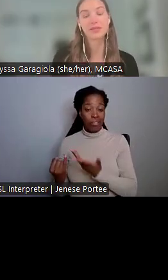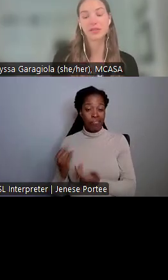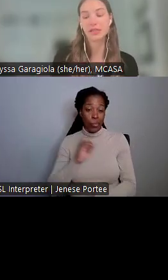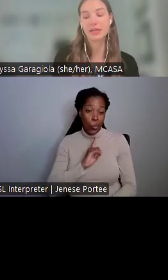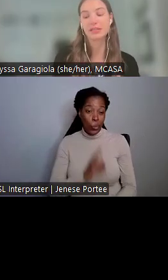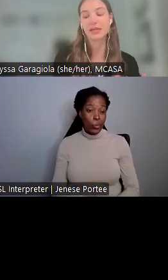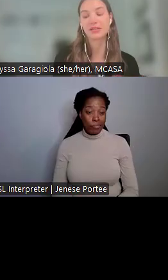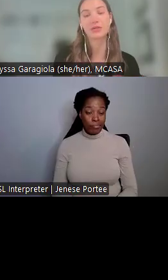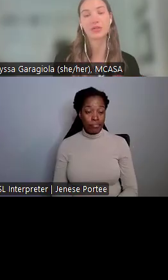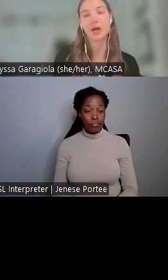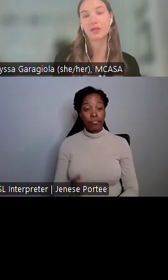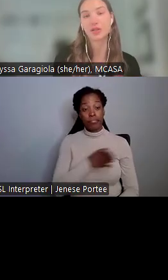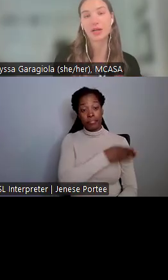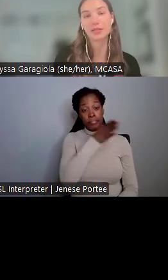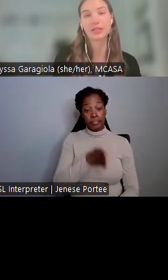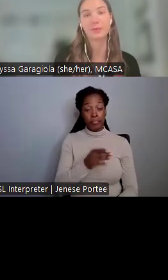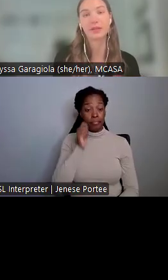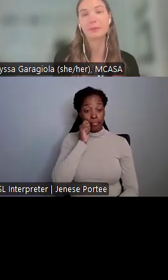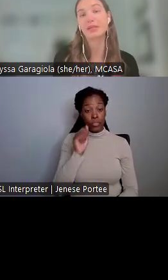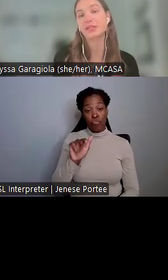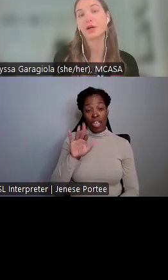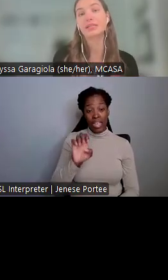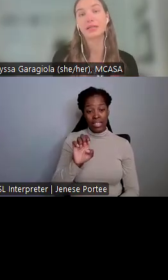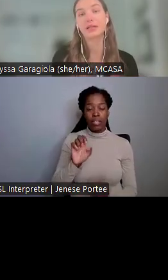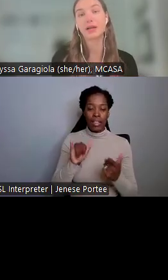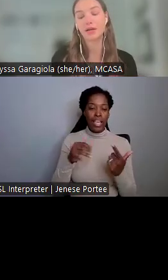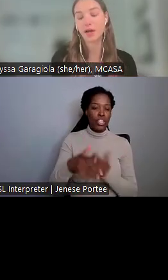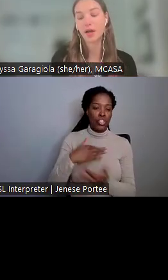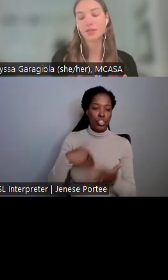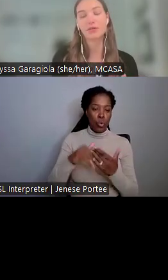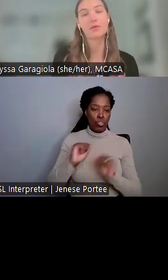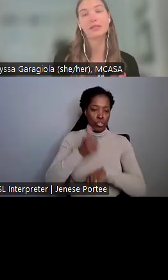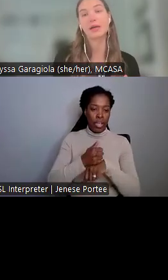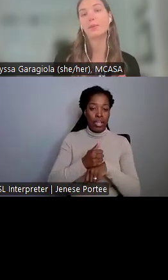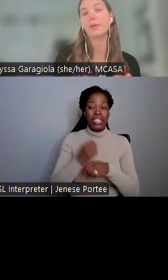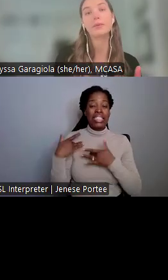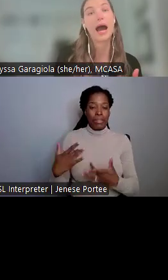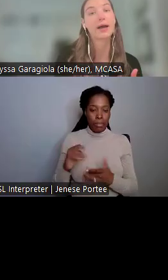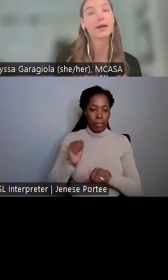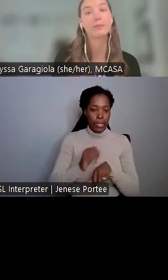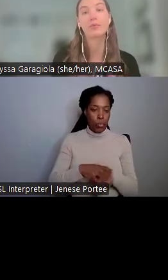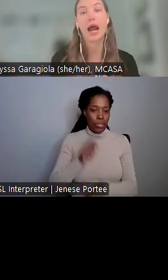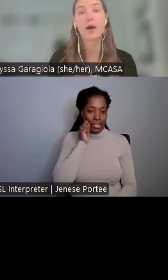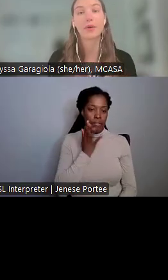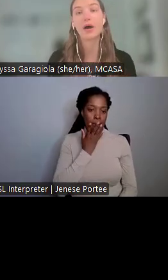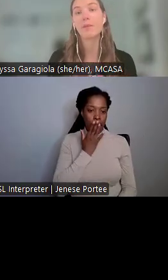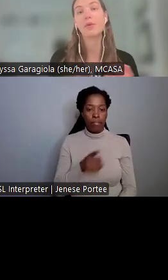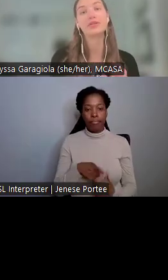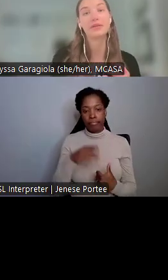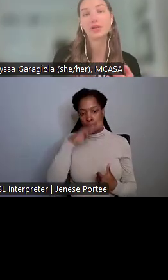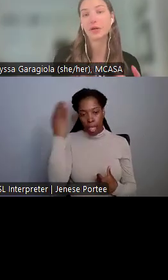Race. So this is a social construct typically based on skin color. So for example, Black,